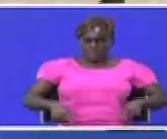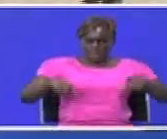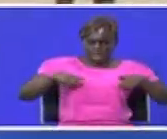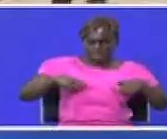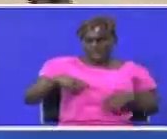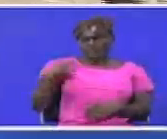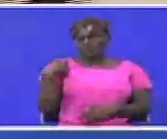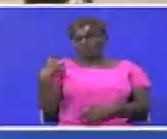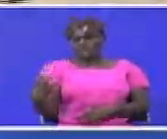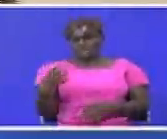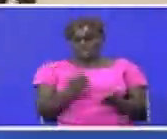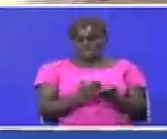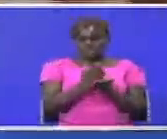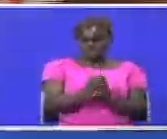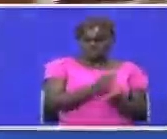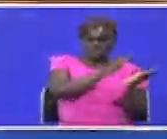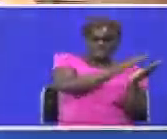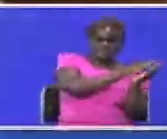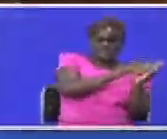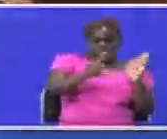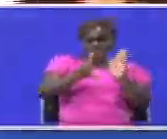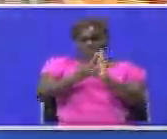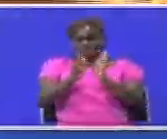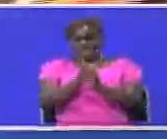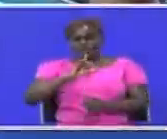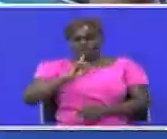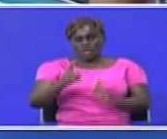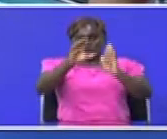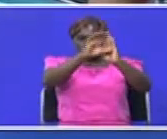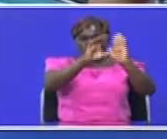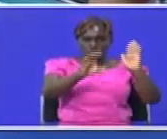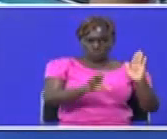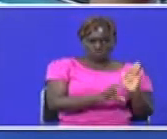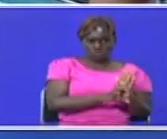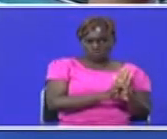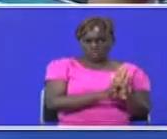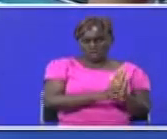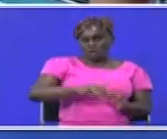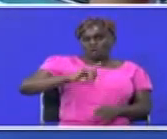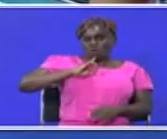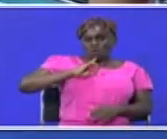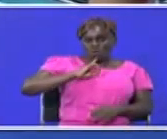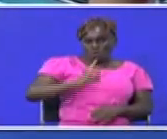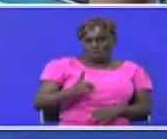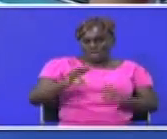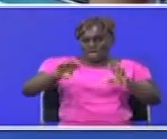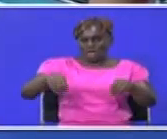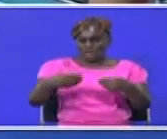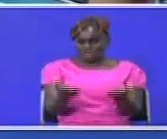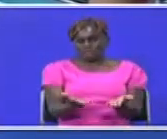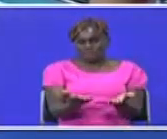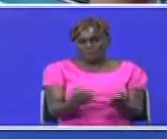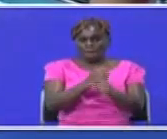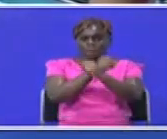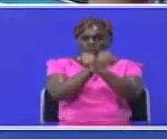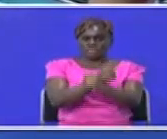property through the maintenance of law and order. The Constitutional Court issued an order that protected